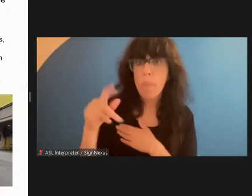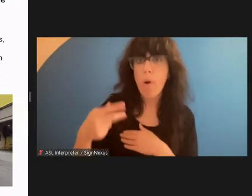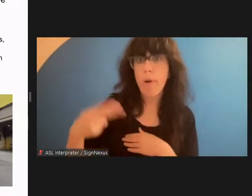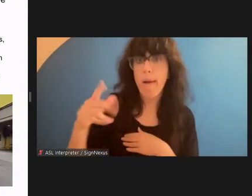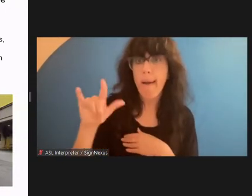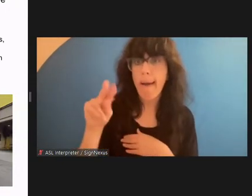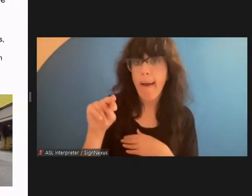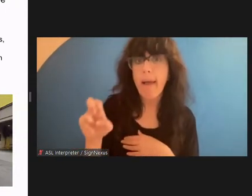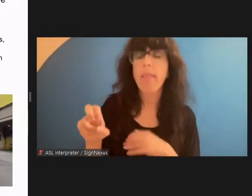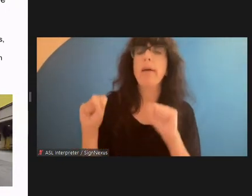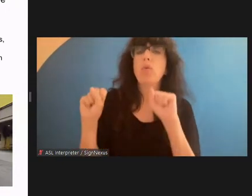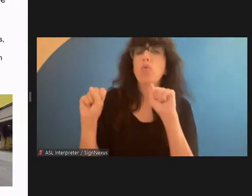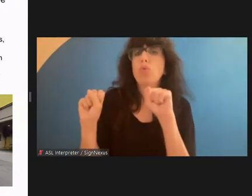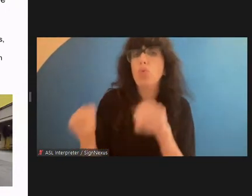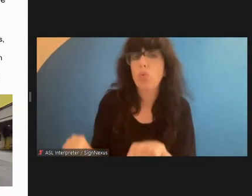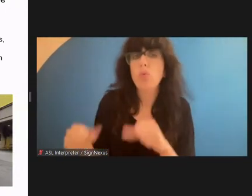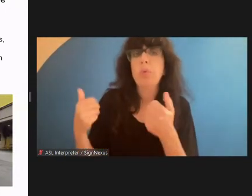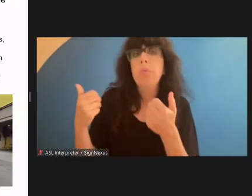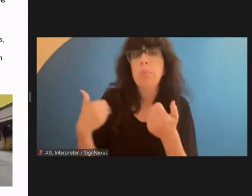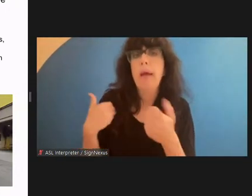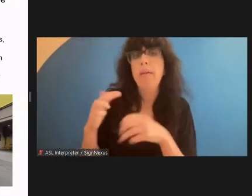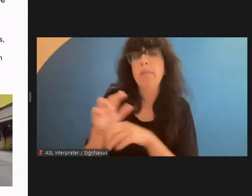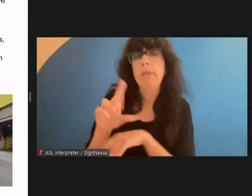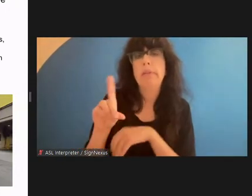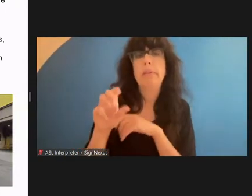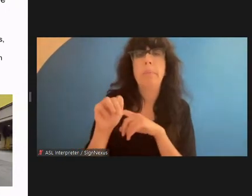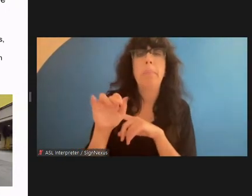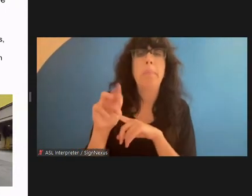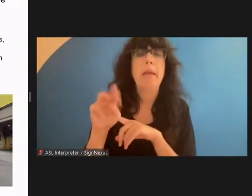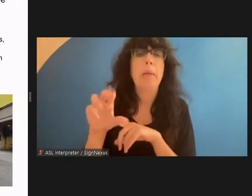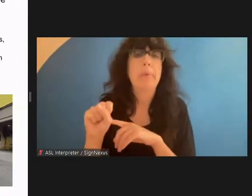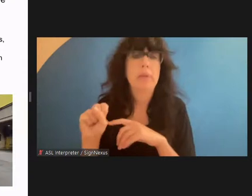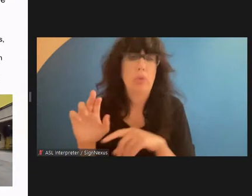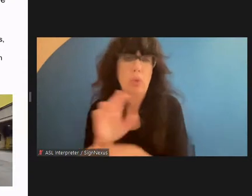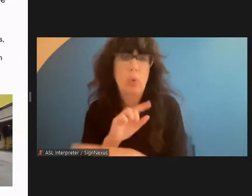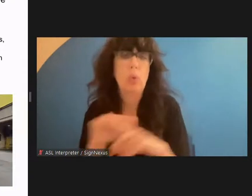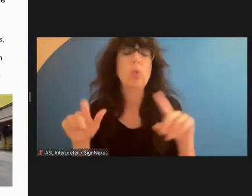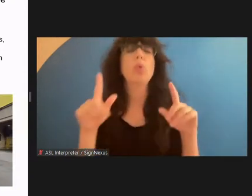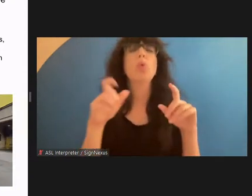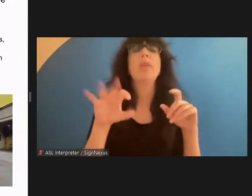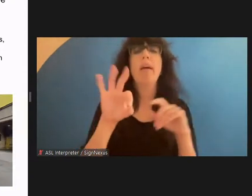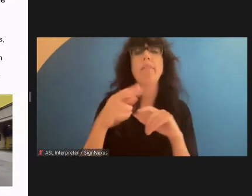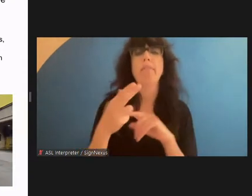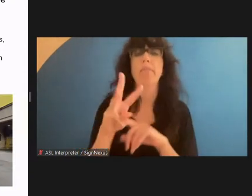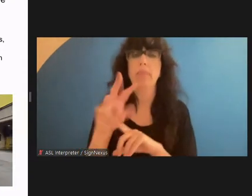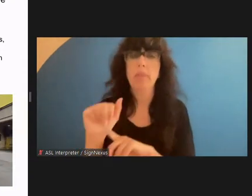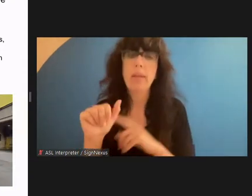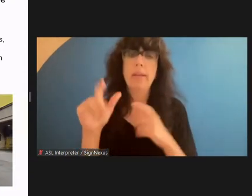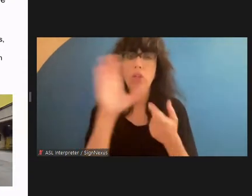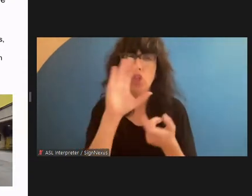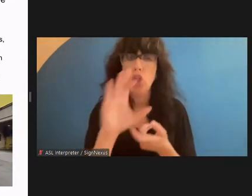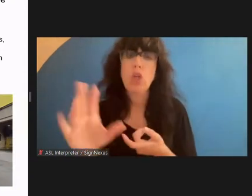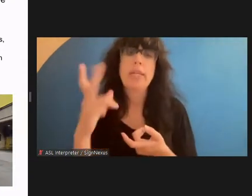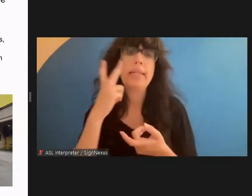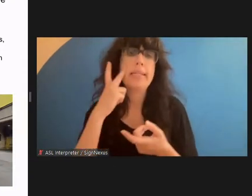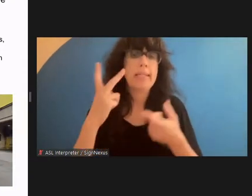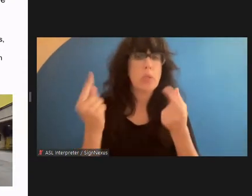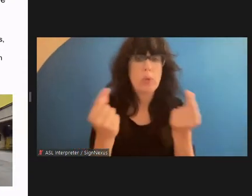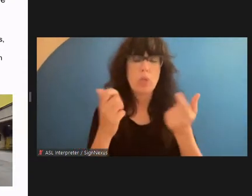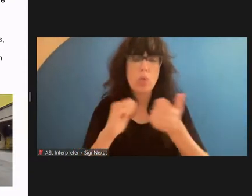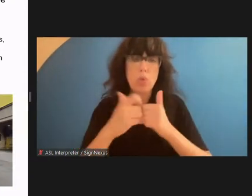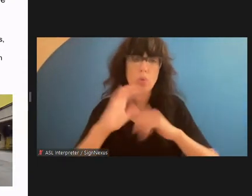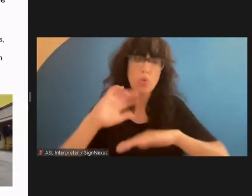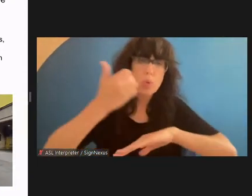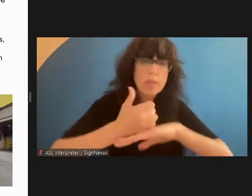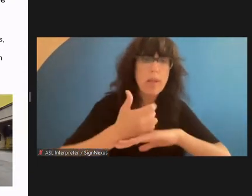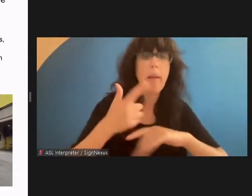potential for a de minimis use federal highway administration is soliciting input from the public on the effects of installing equipment and signs within